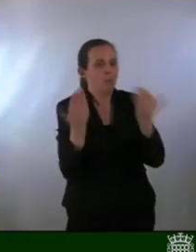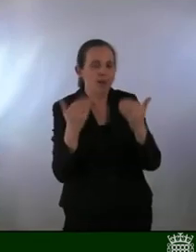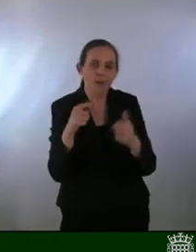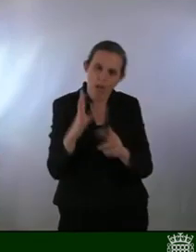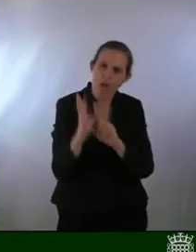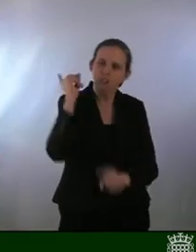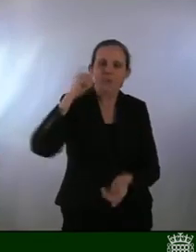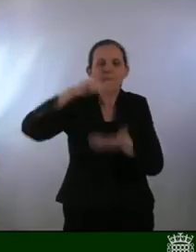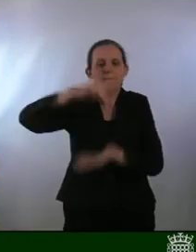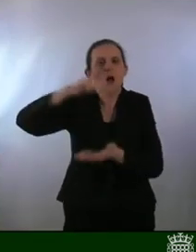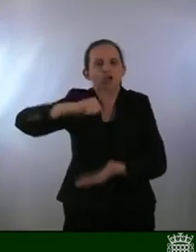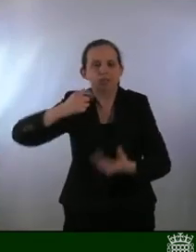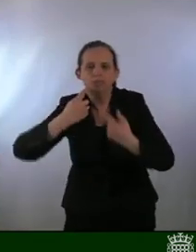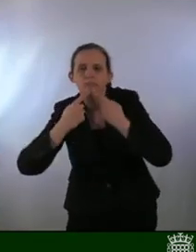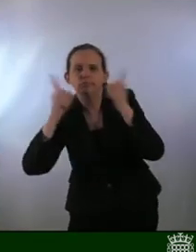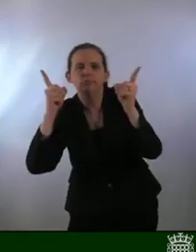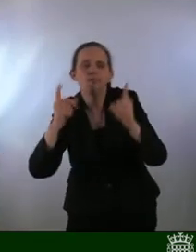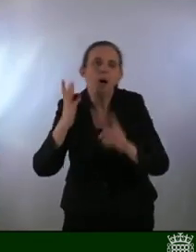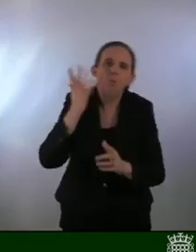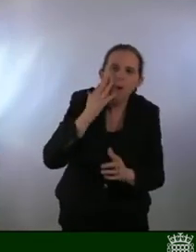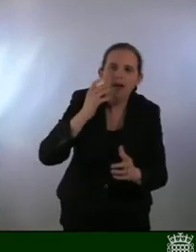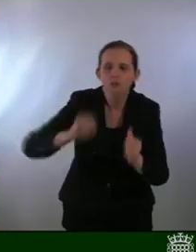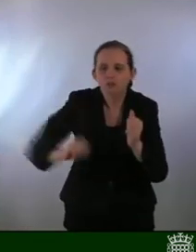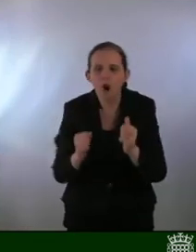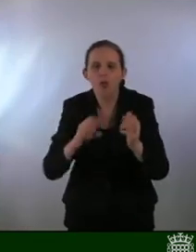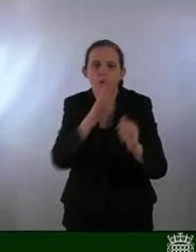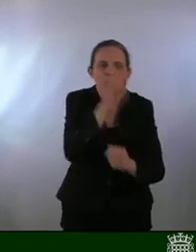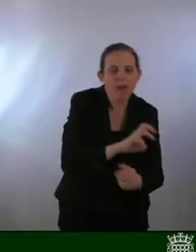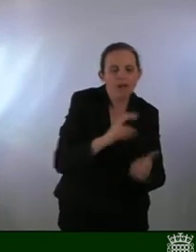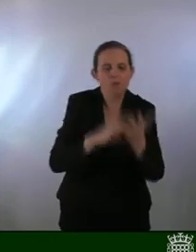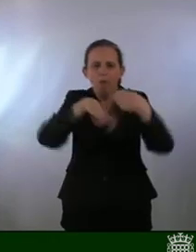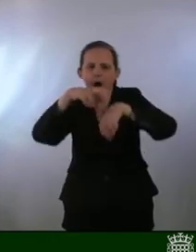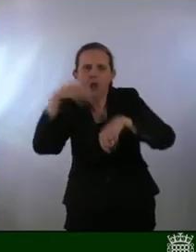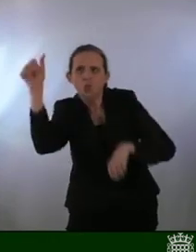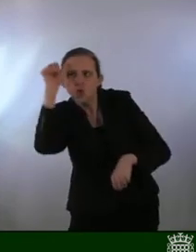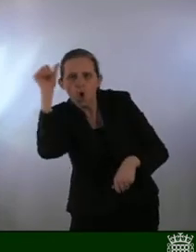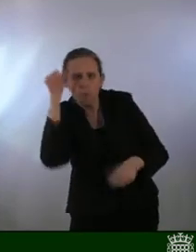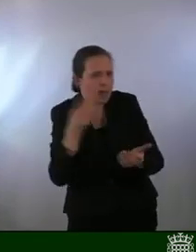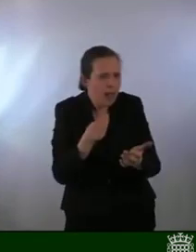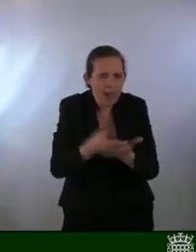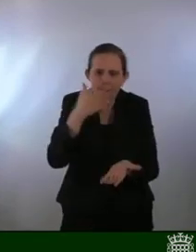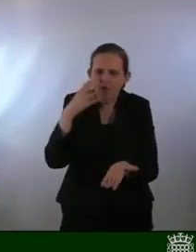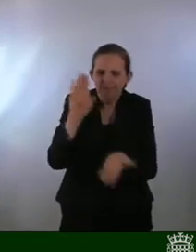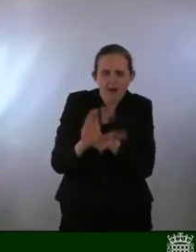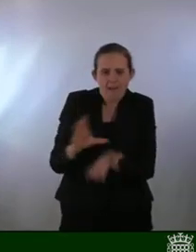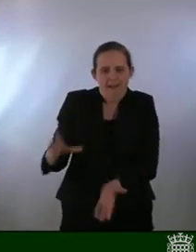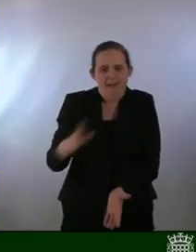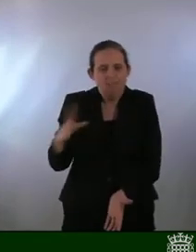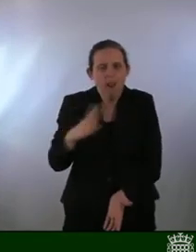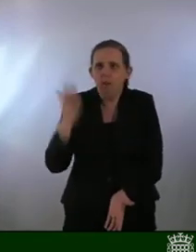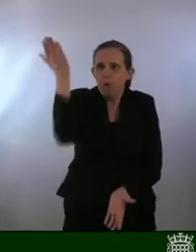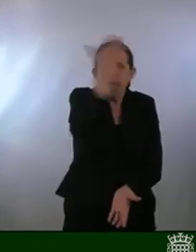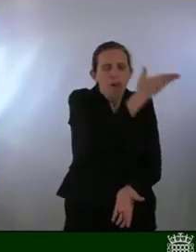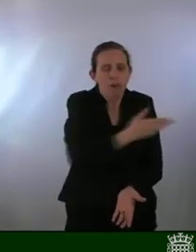but when will the devolved governments know exactly how much funding they will have to mitigate the economic impact of